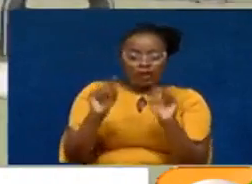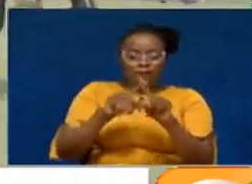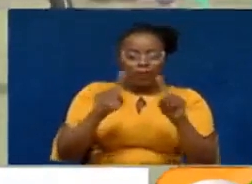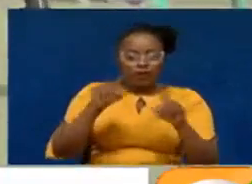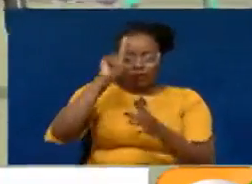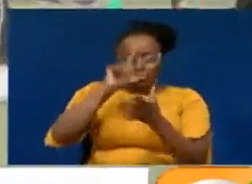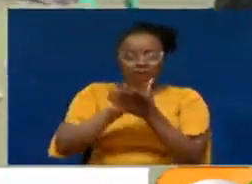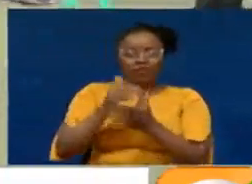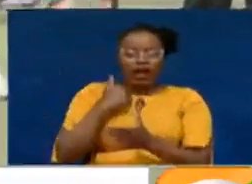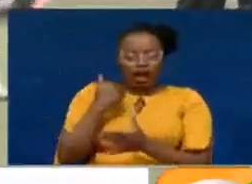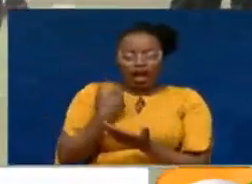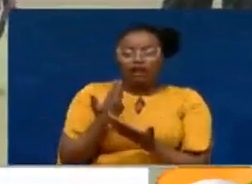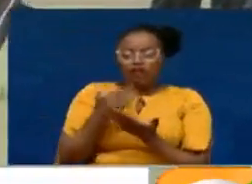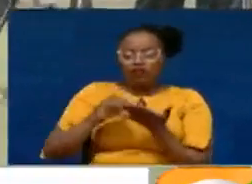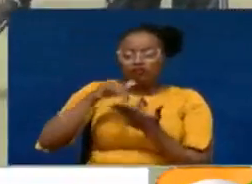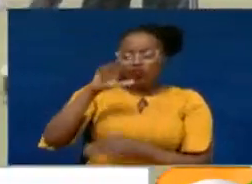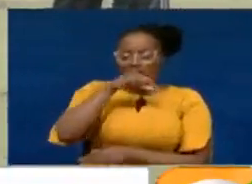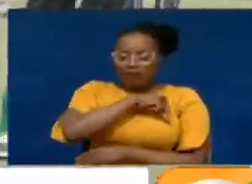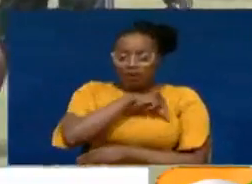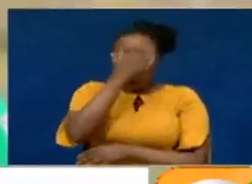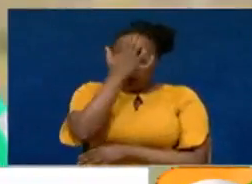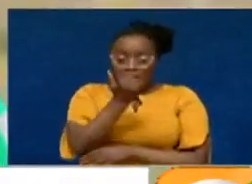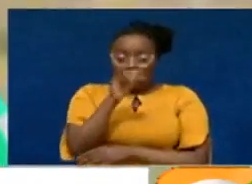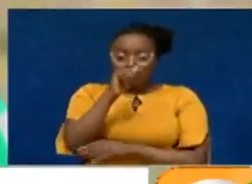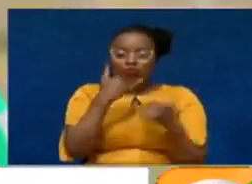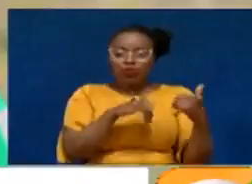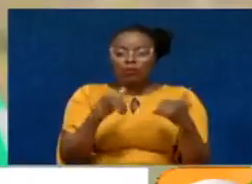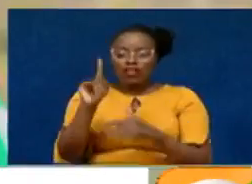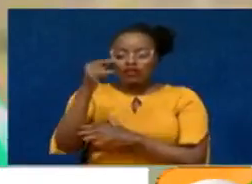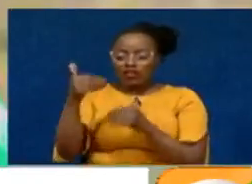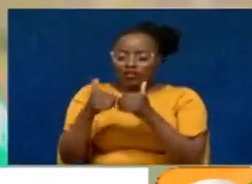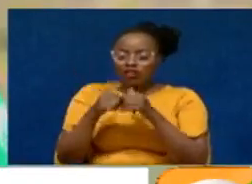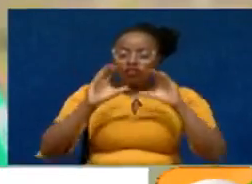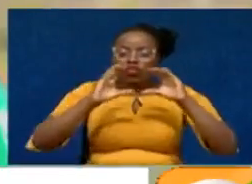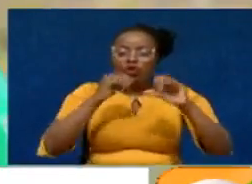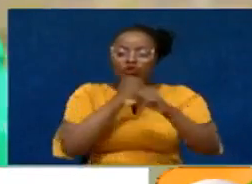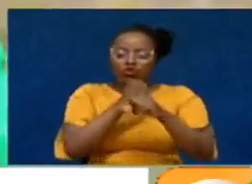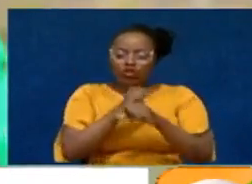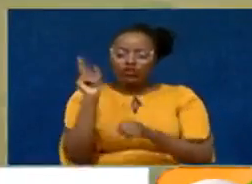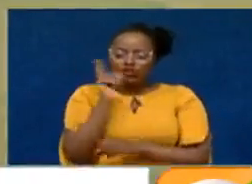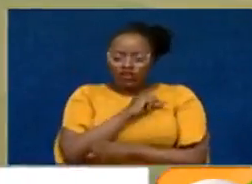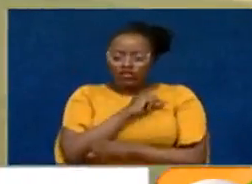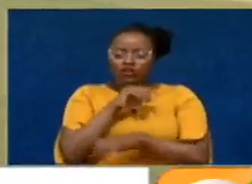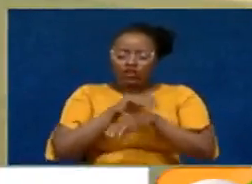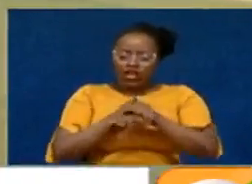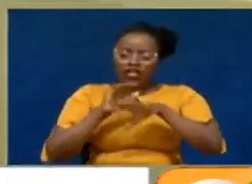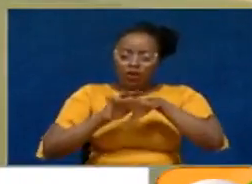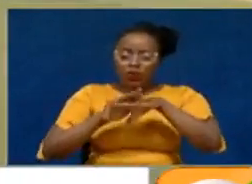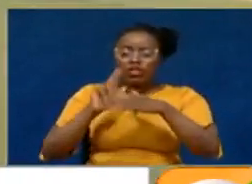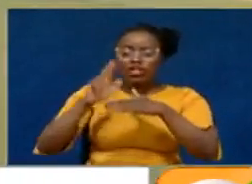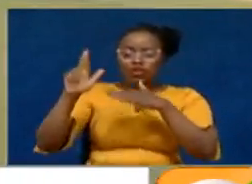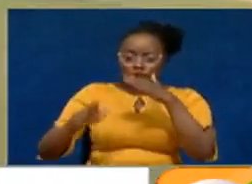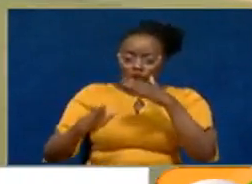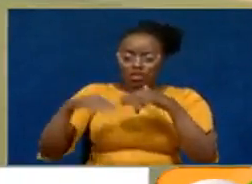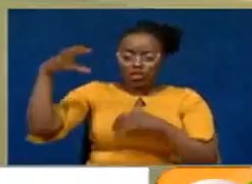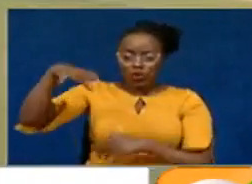but they believe they have the advantage because they play away from home in the first leg. The coach is also working on the finishing to get a positive result